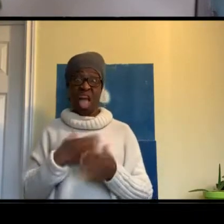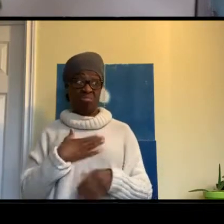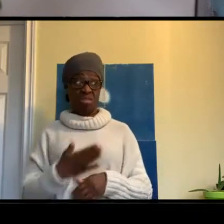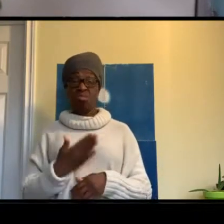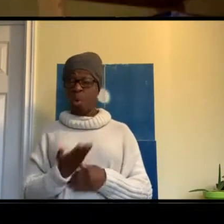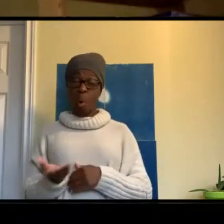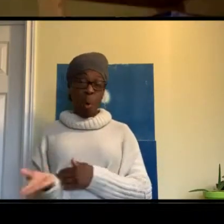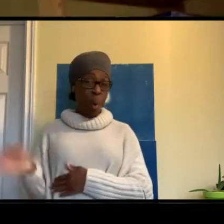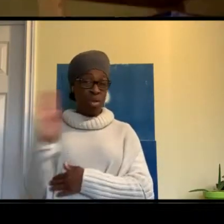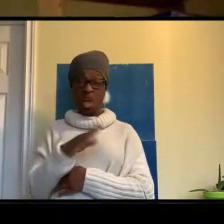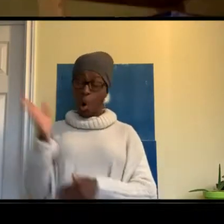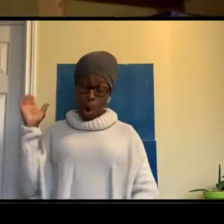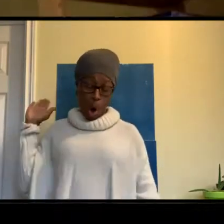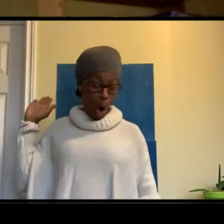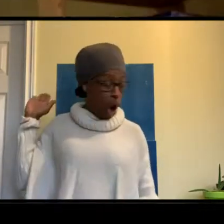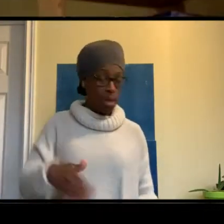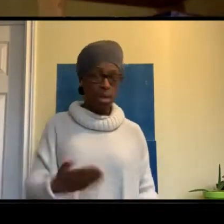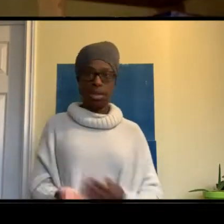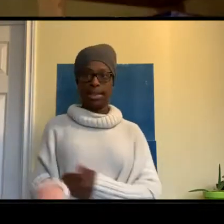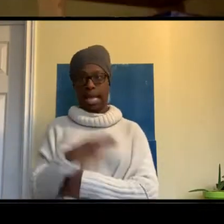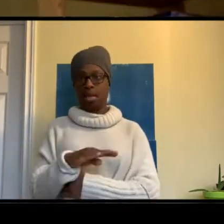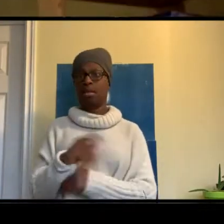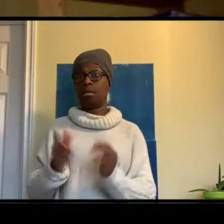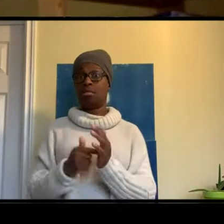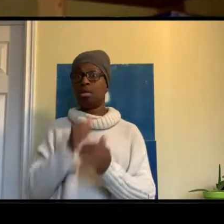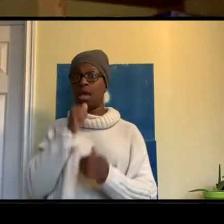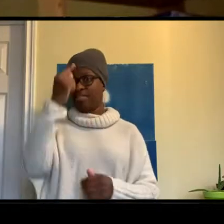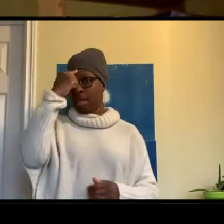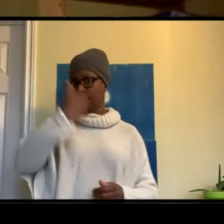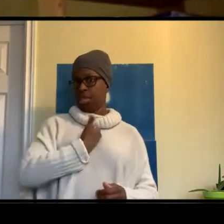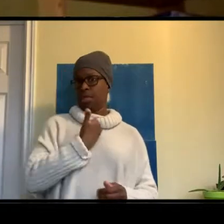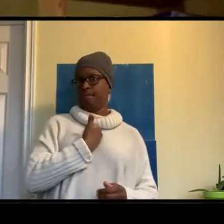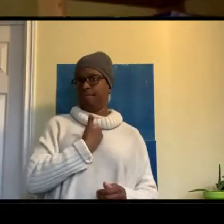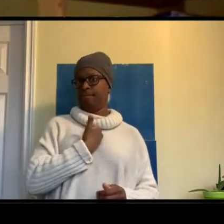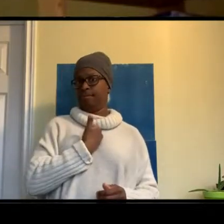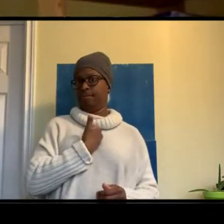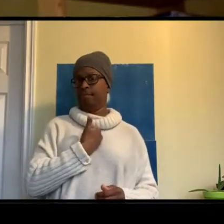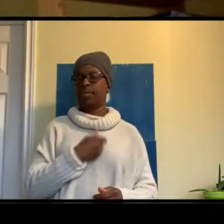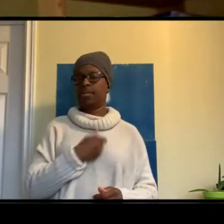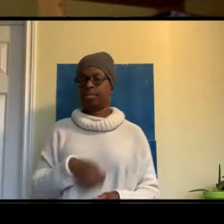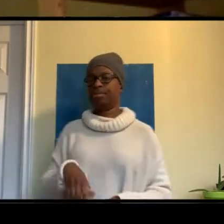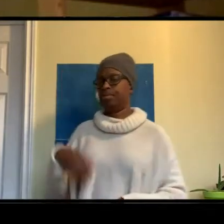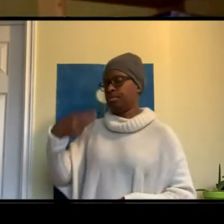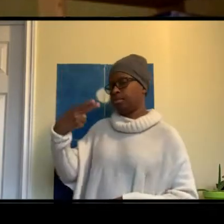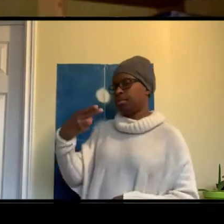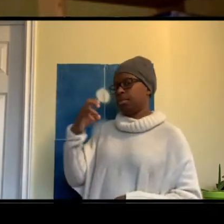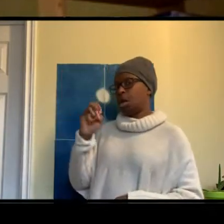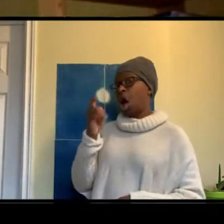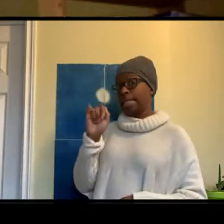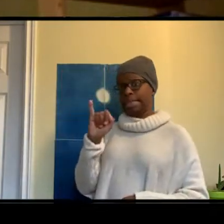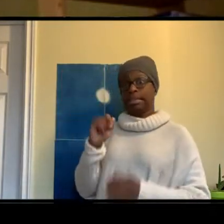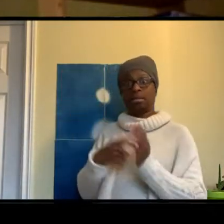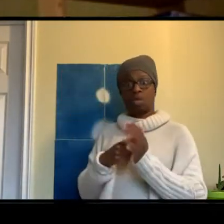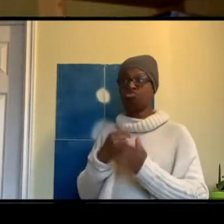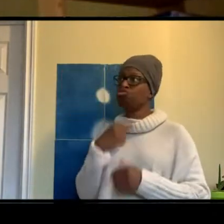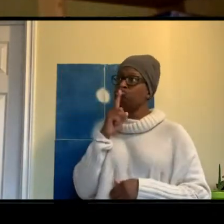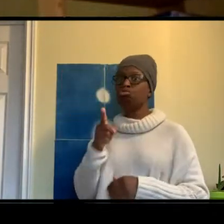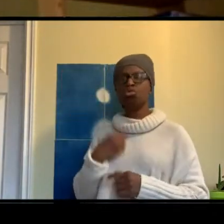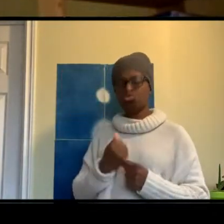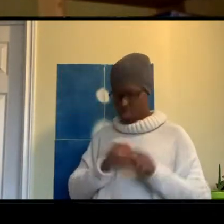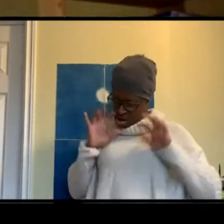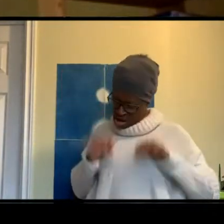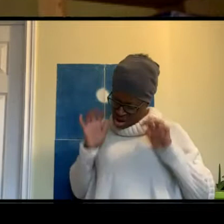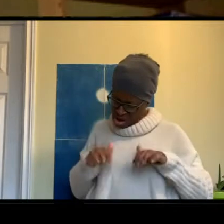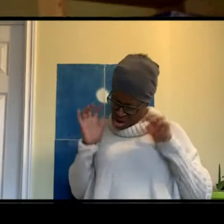that you're not even checking in with yourself and you don't realize until you've stopped, oh yes, I have a headache. Exactly.